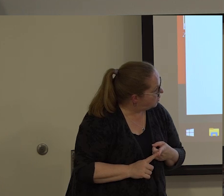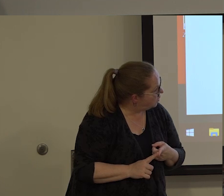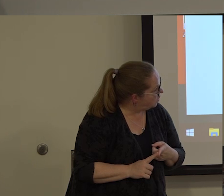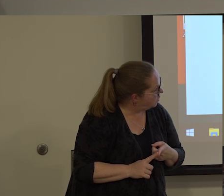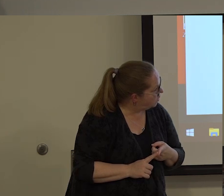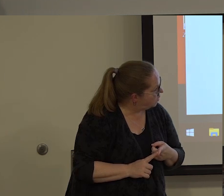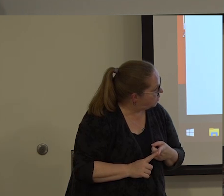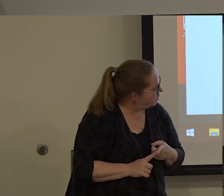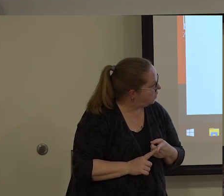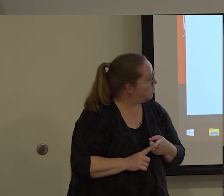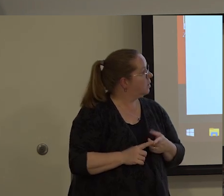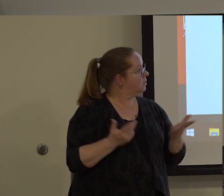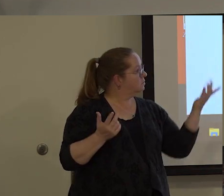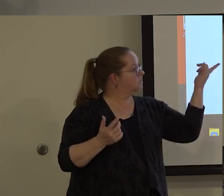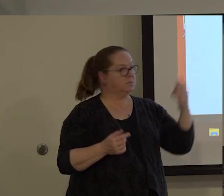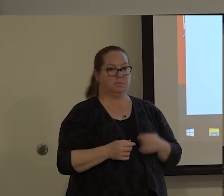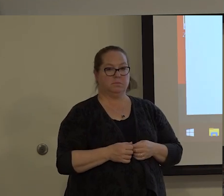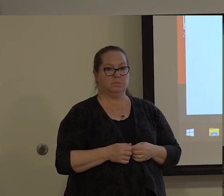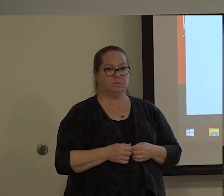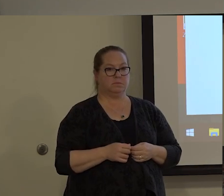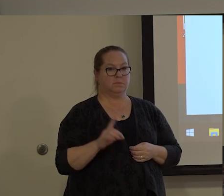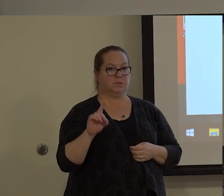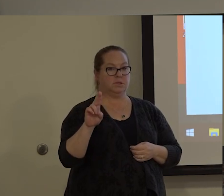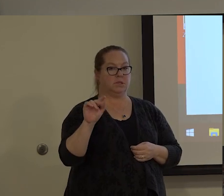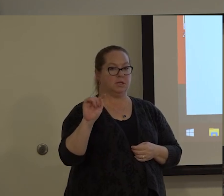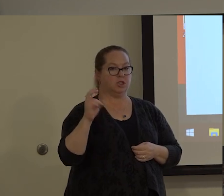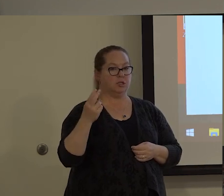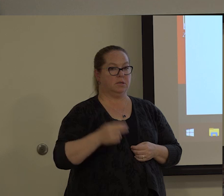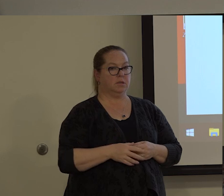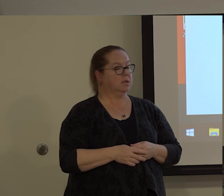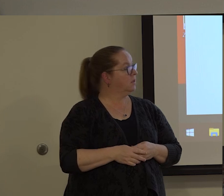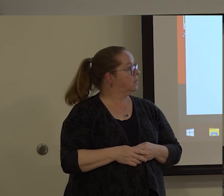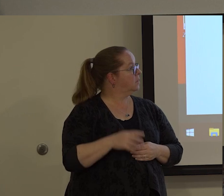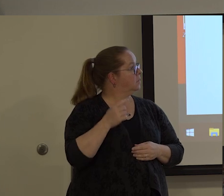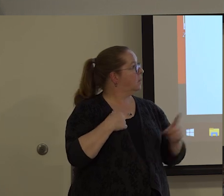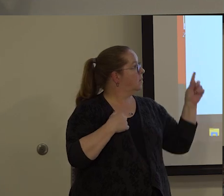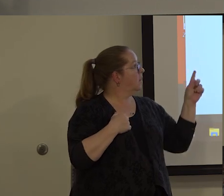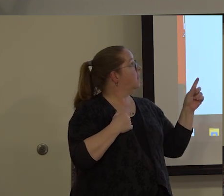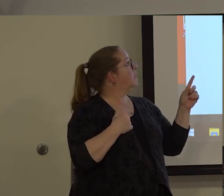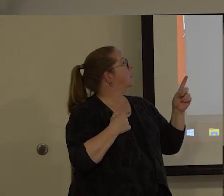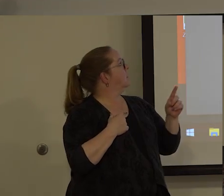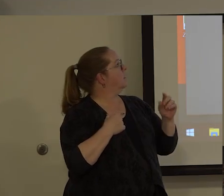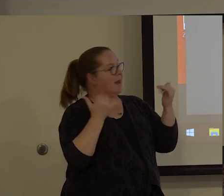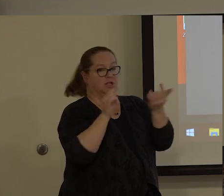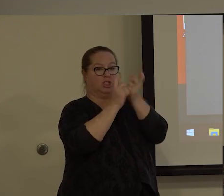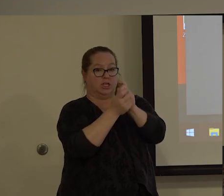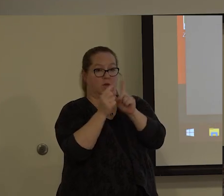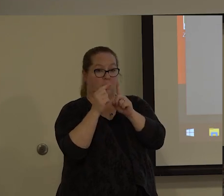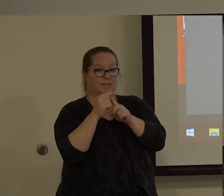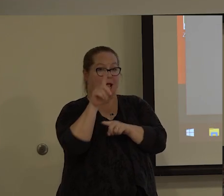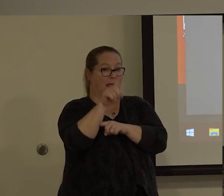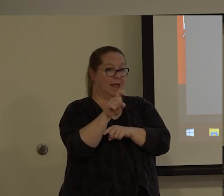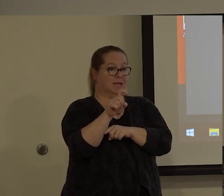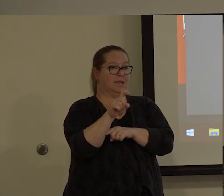Let's put it in Dutch. That's fine. Okay. So if I put it in Dutch, I click on this,